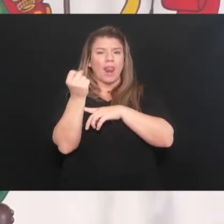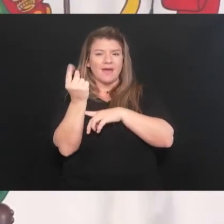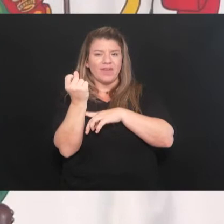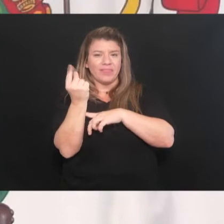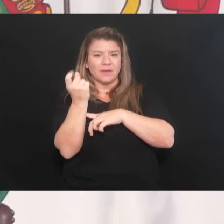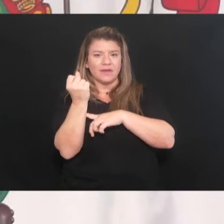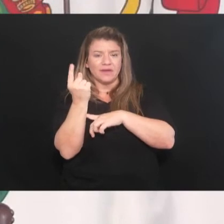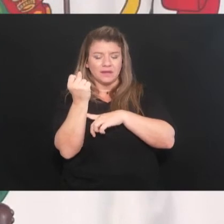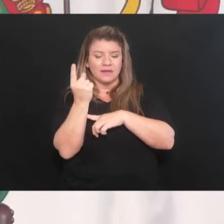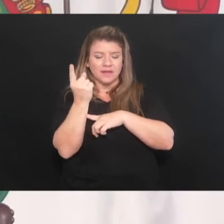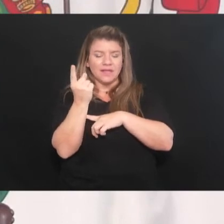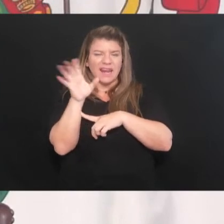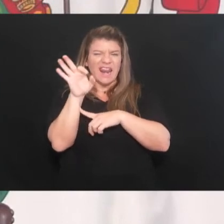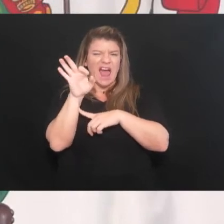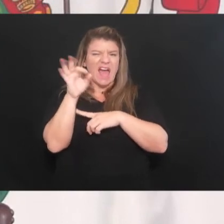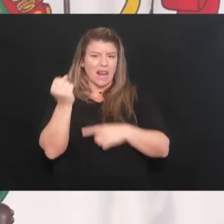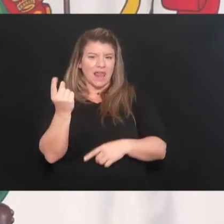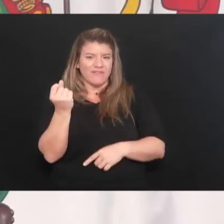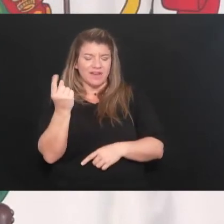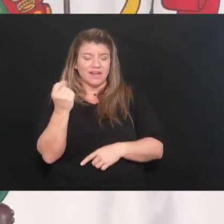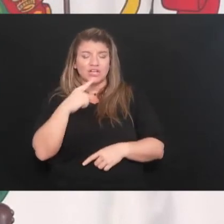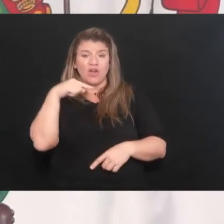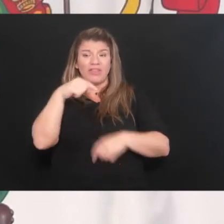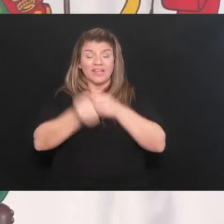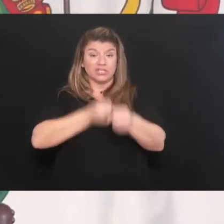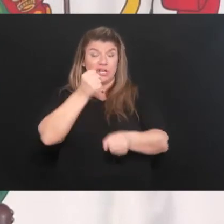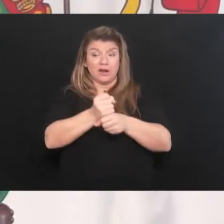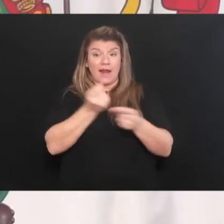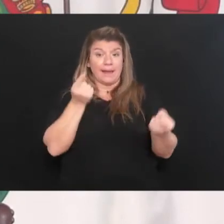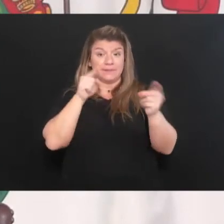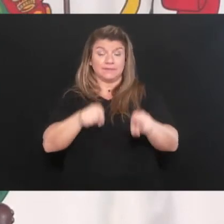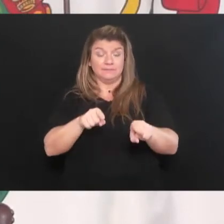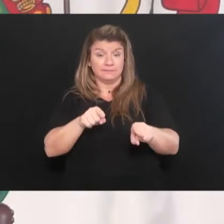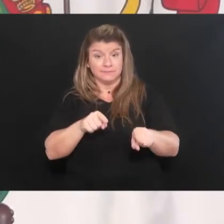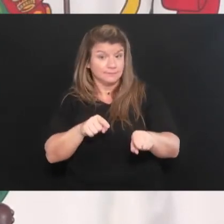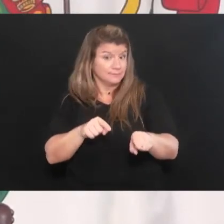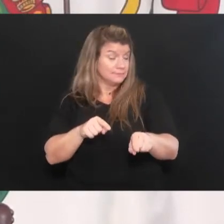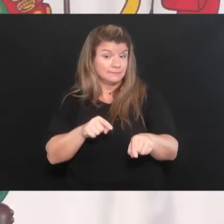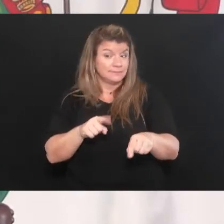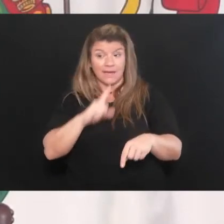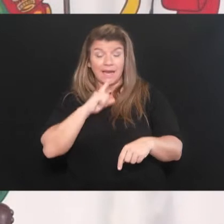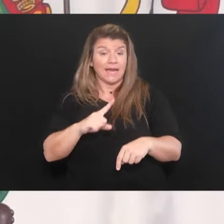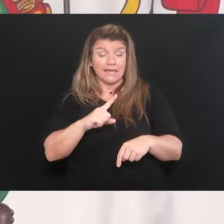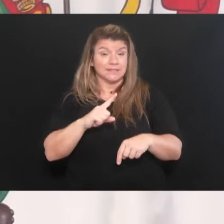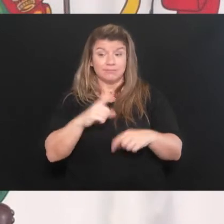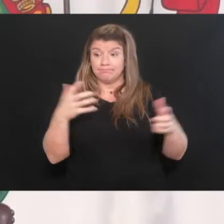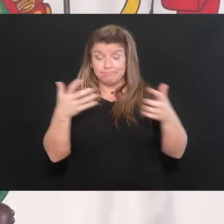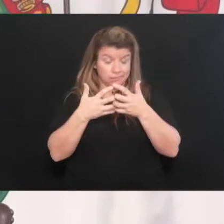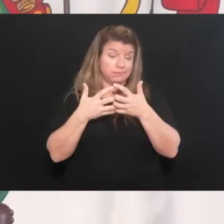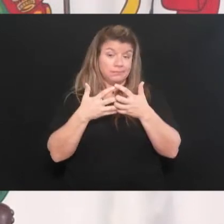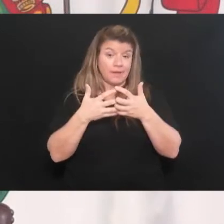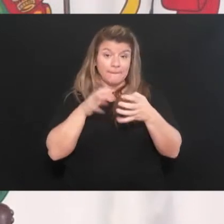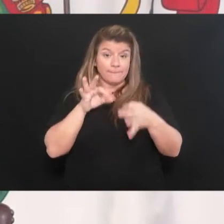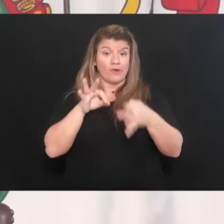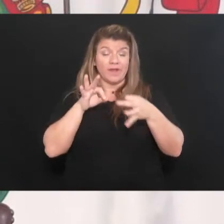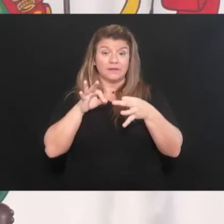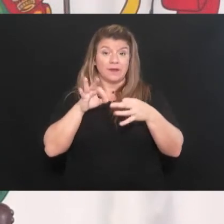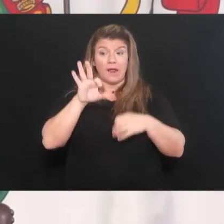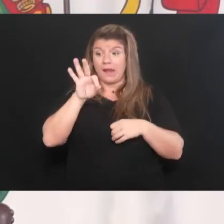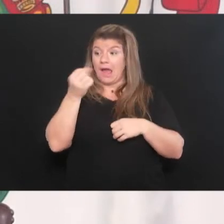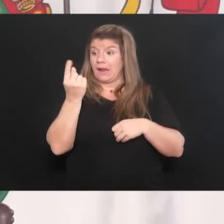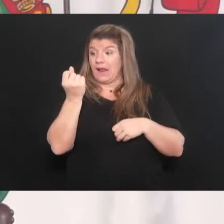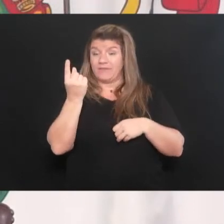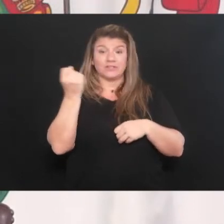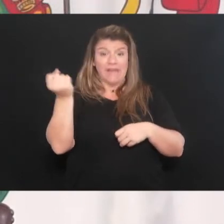and so this year it just so happens that it is coinciding right to the very day, and